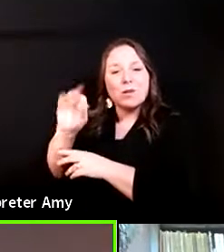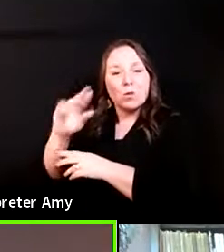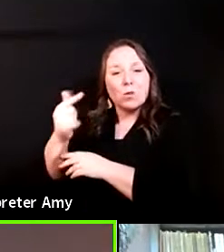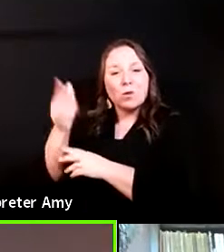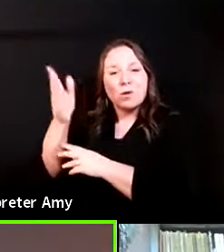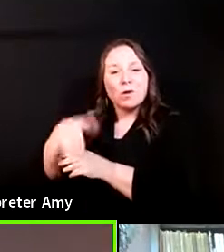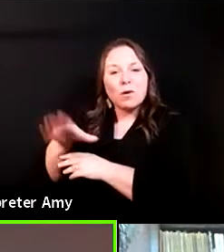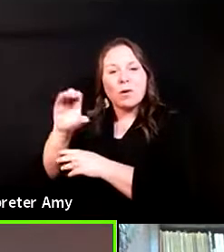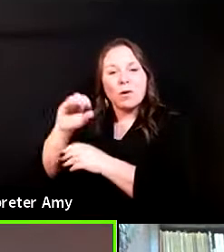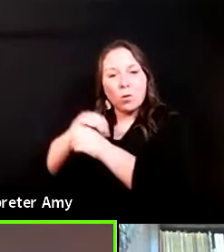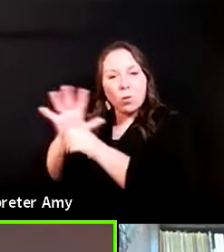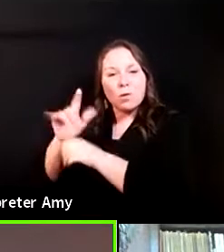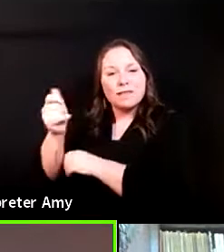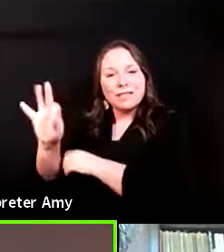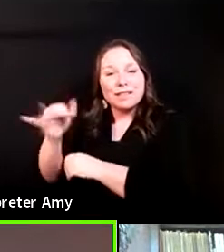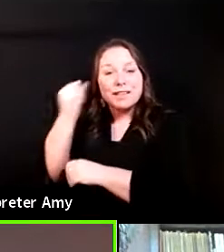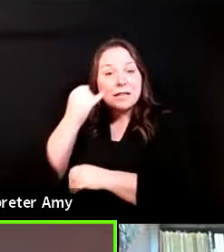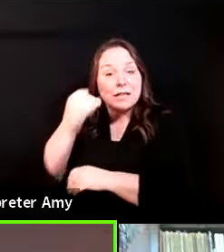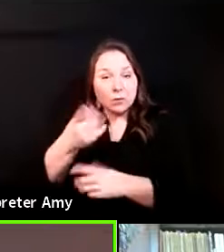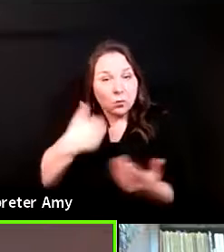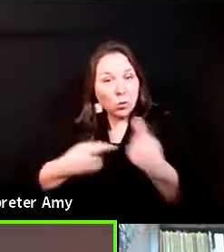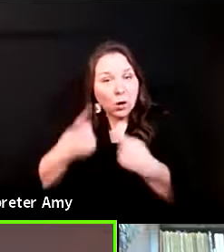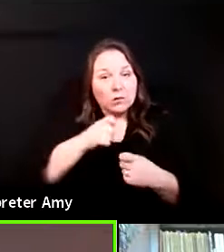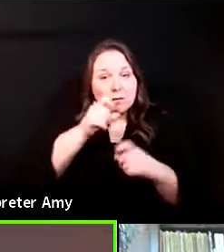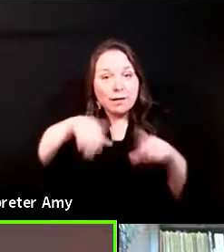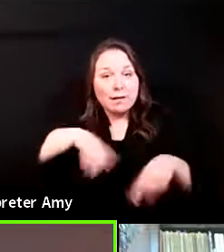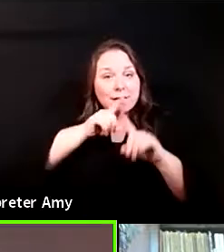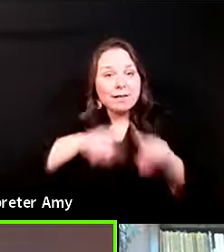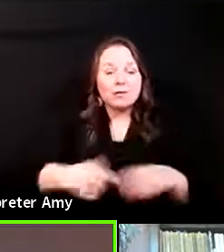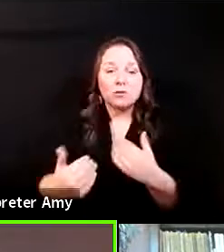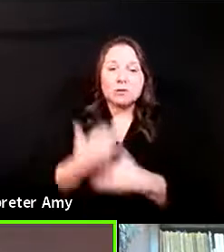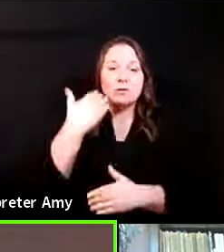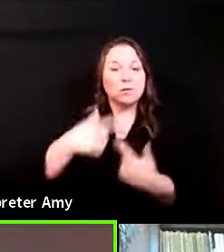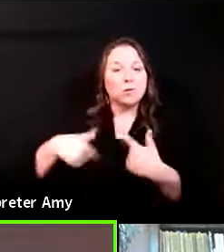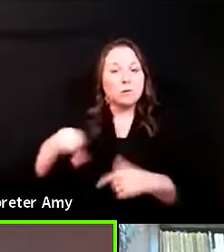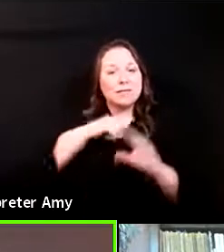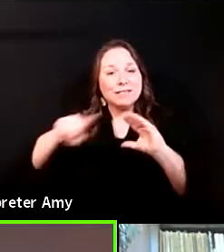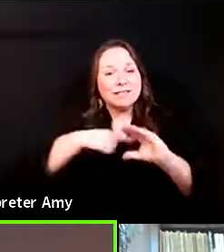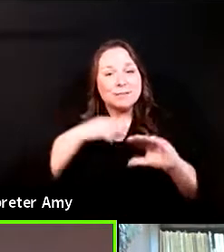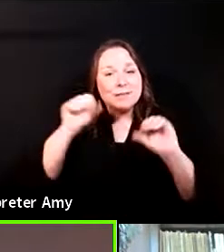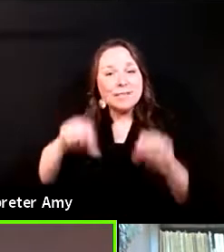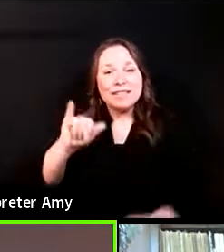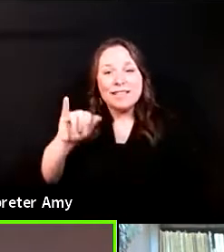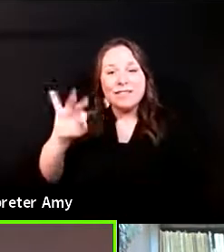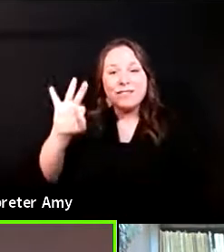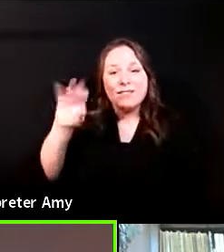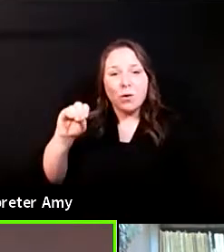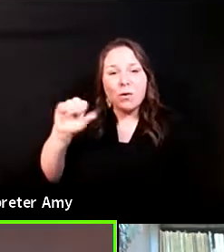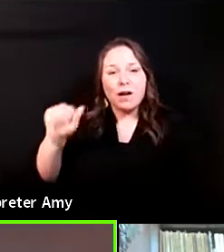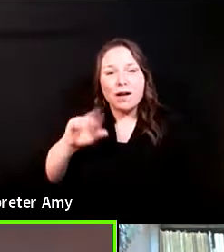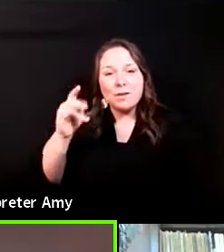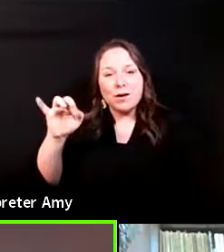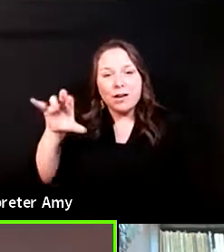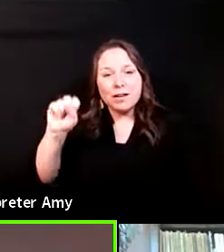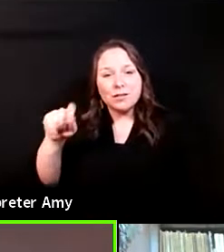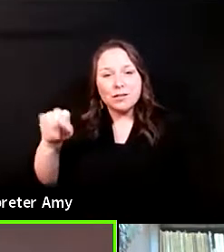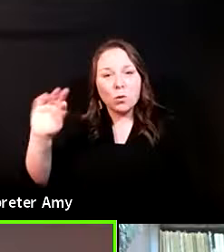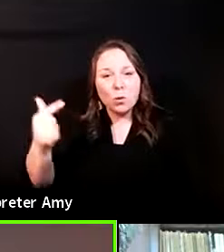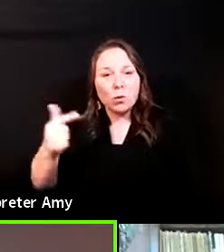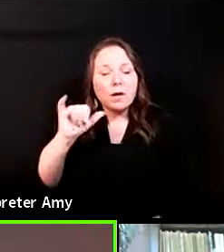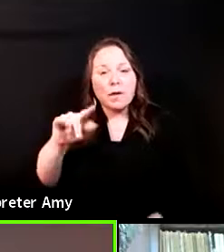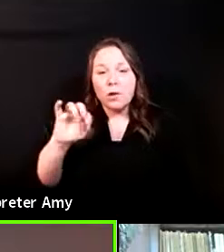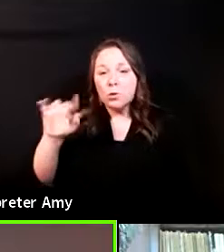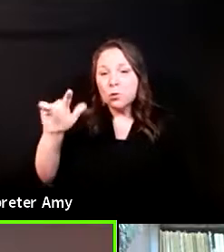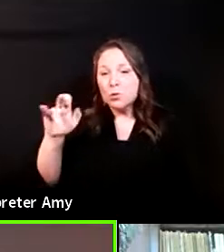americares.org/COVID-19. If you have any questions we didn't answer, send them our way. You can email us, info@americares.org. And just really quickly, that